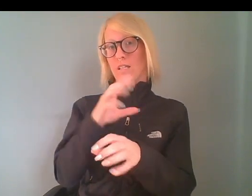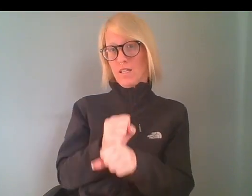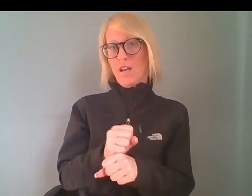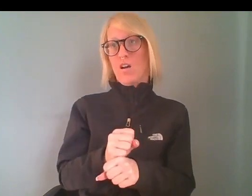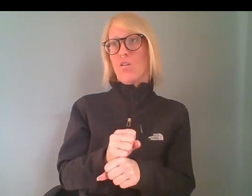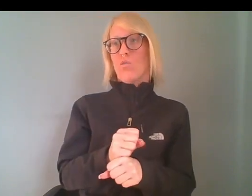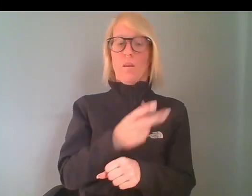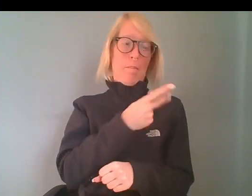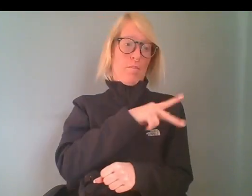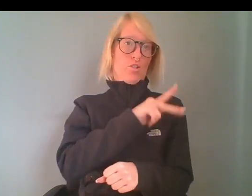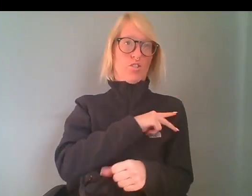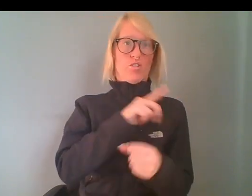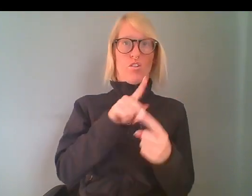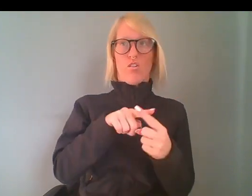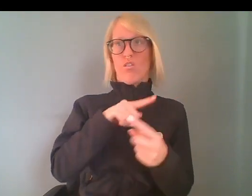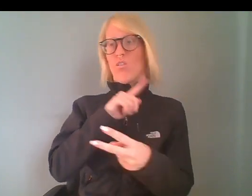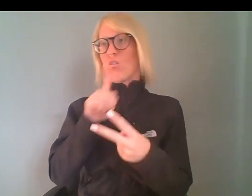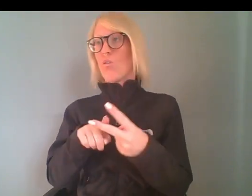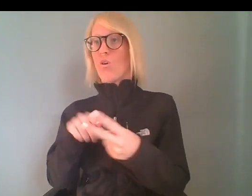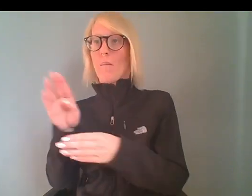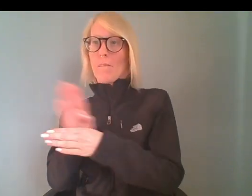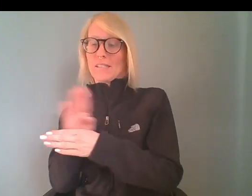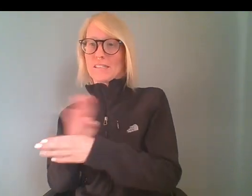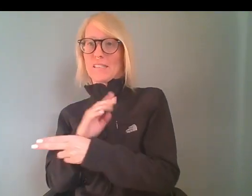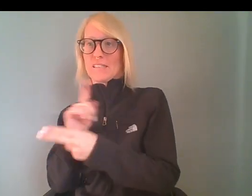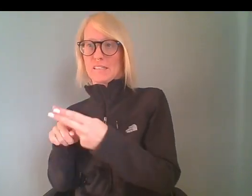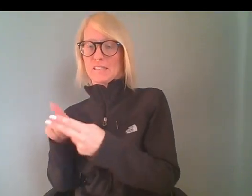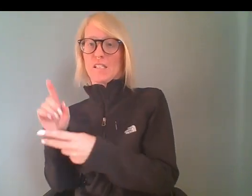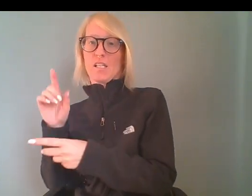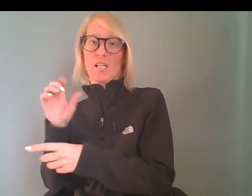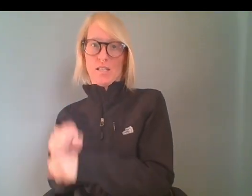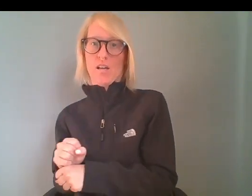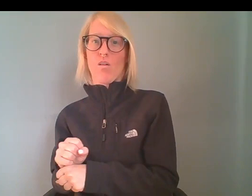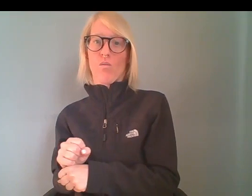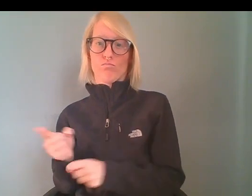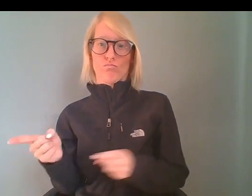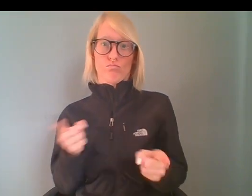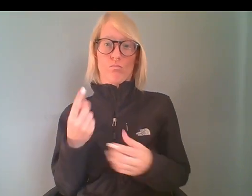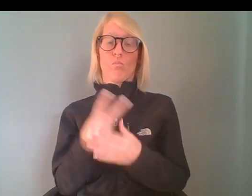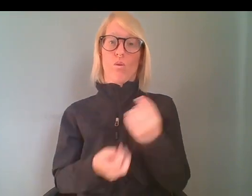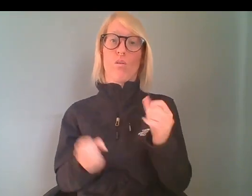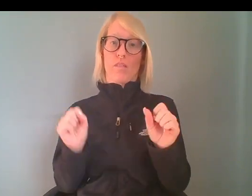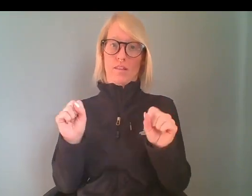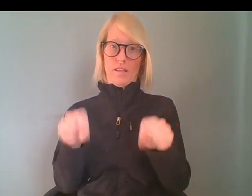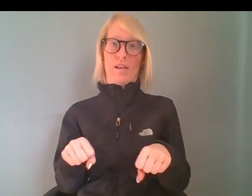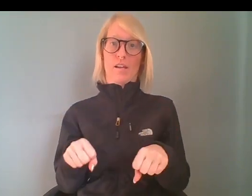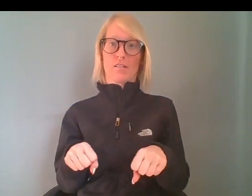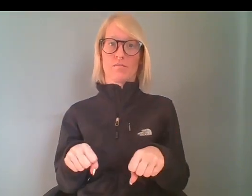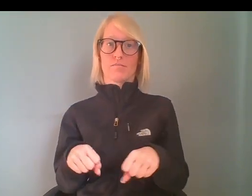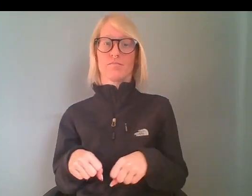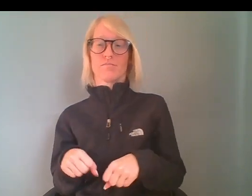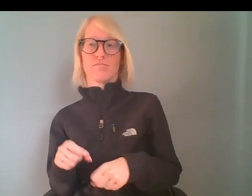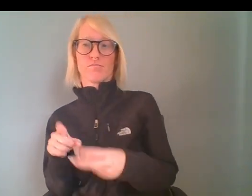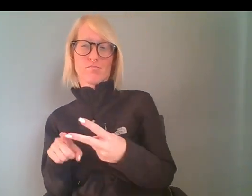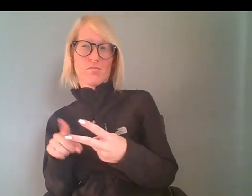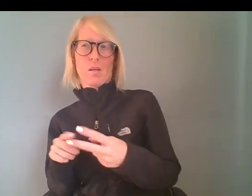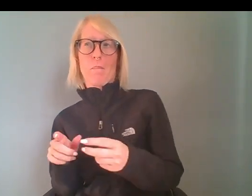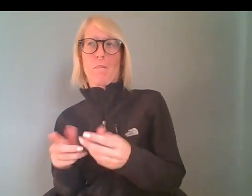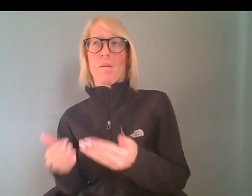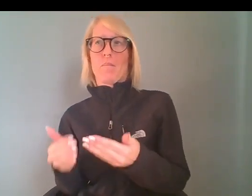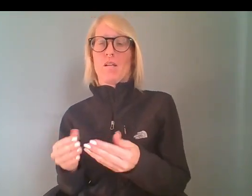have different staff will have their personal account and then do one business account that maybe more than one person might use.